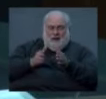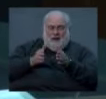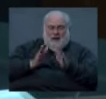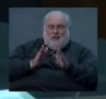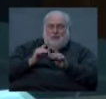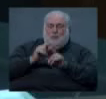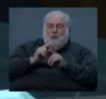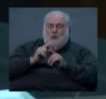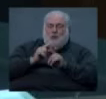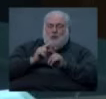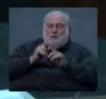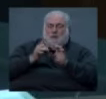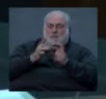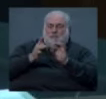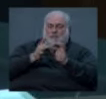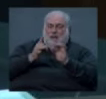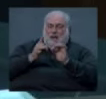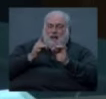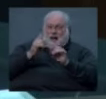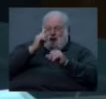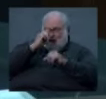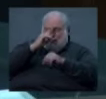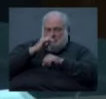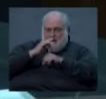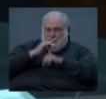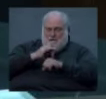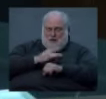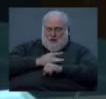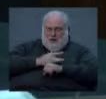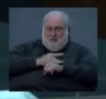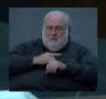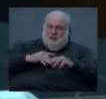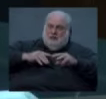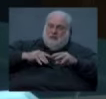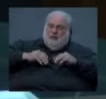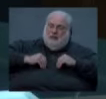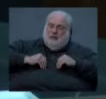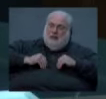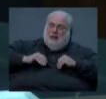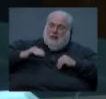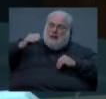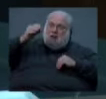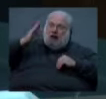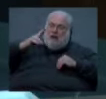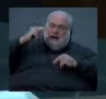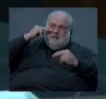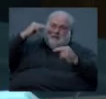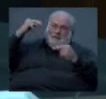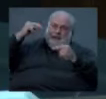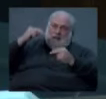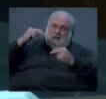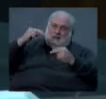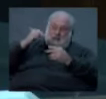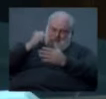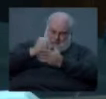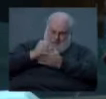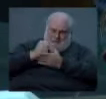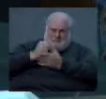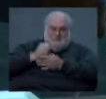our mouths and the meditation of our hearts be acceptable in God's sight.